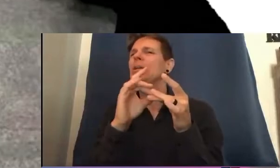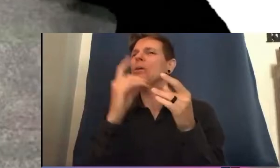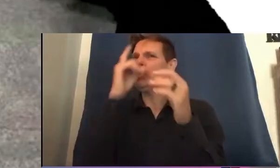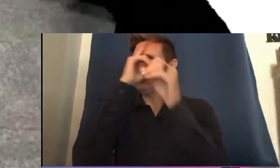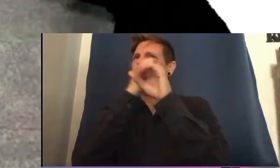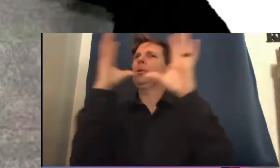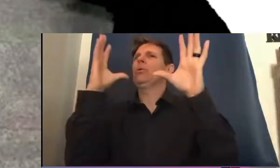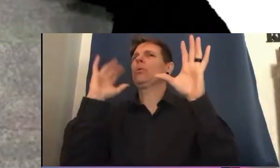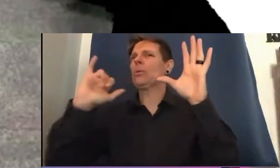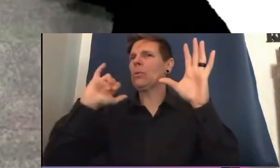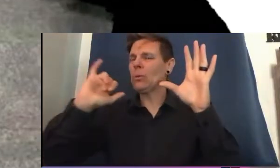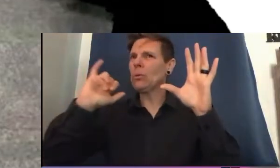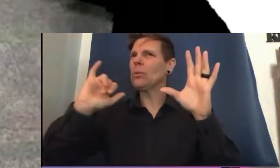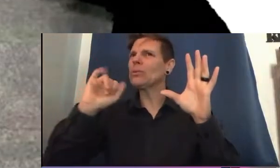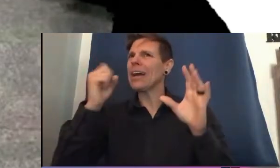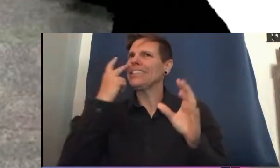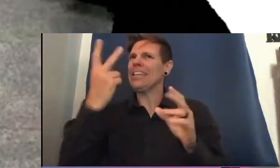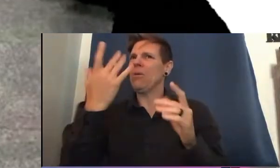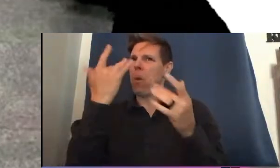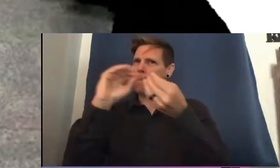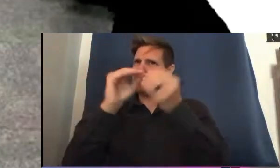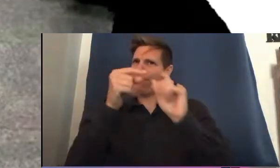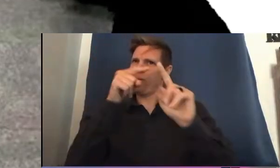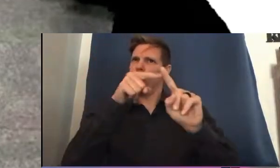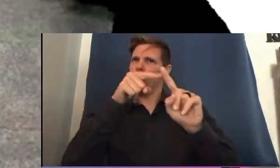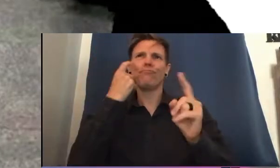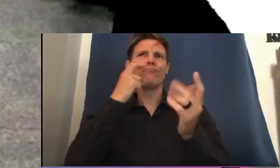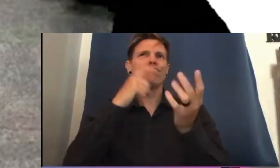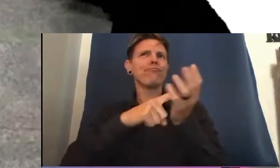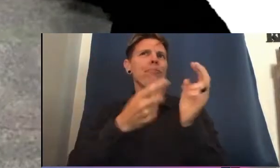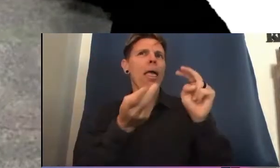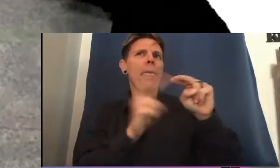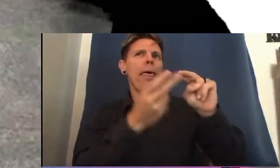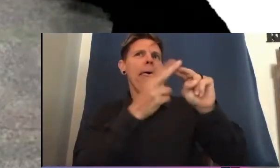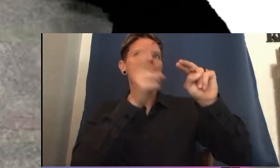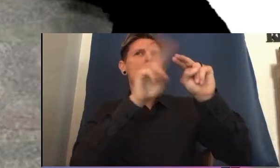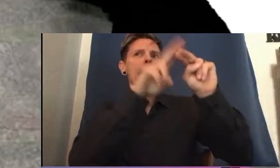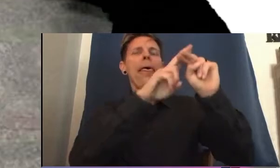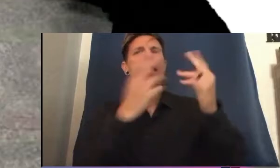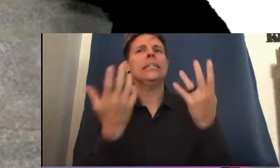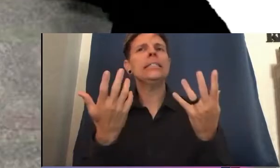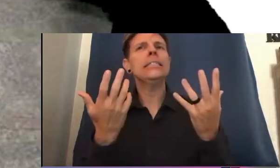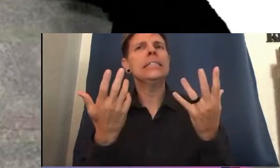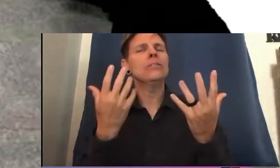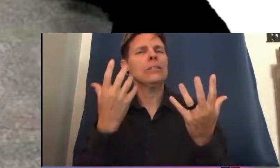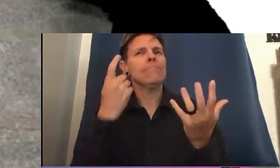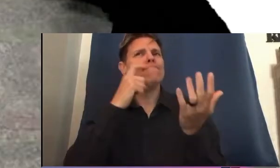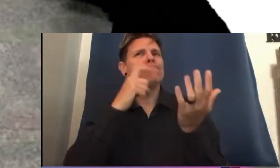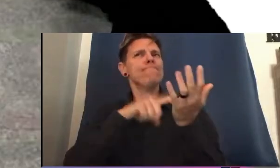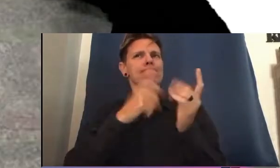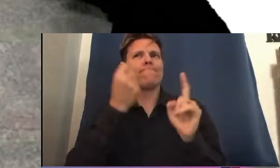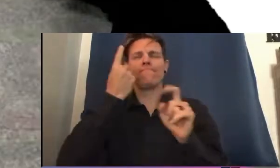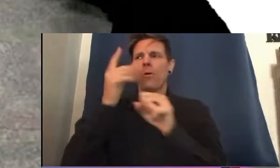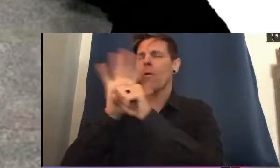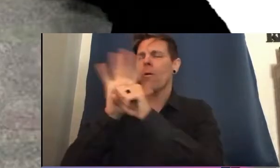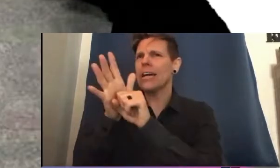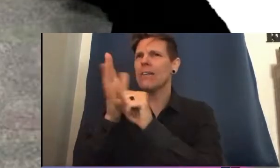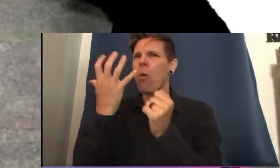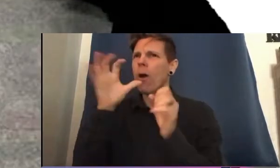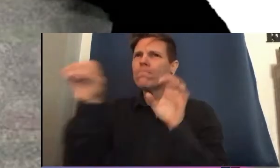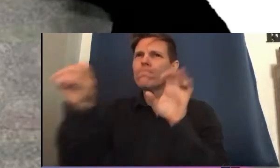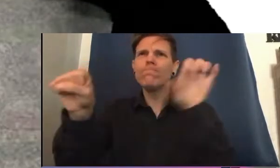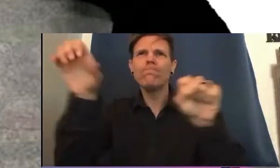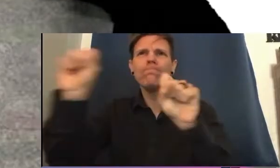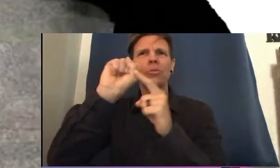year? So make, I think, a little easier to address this situation if we can separate things that were maybe related